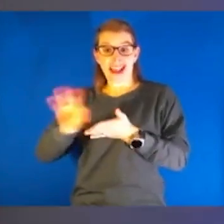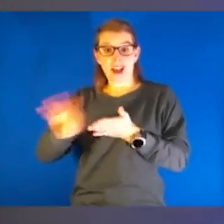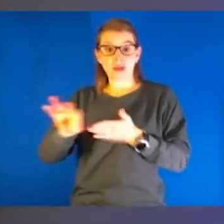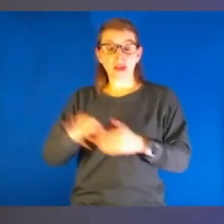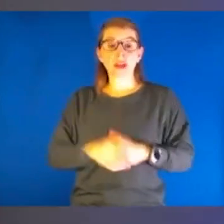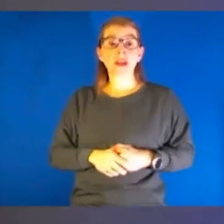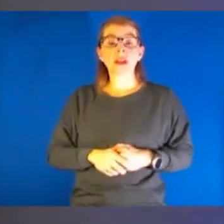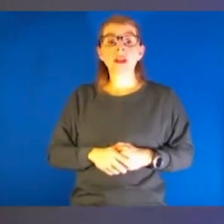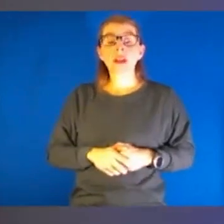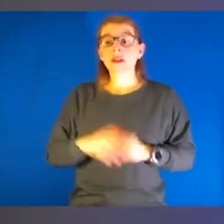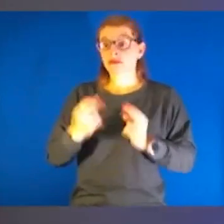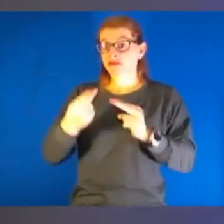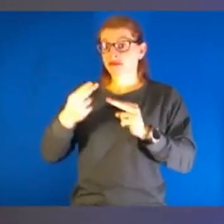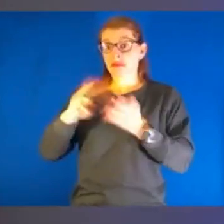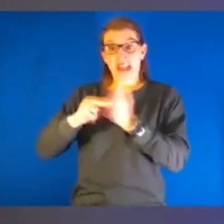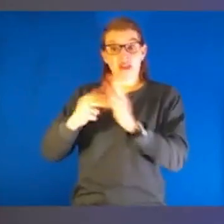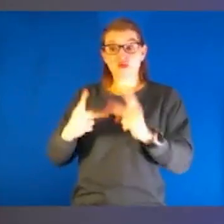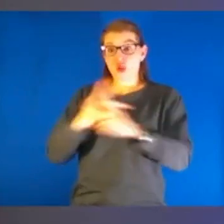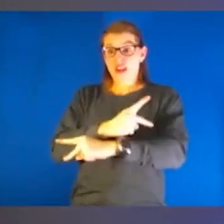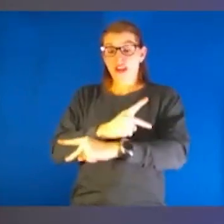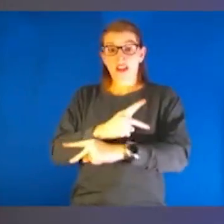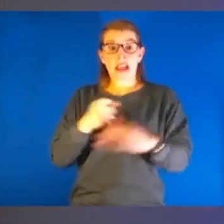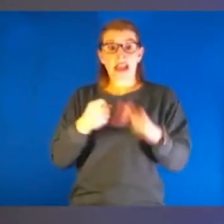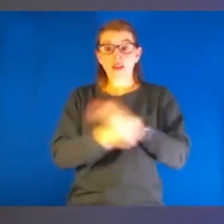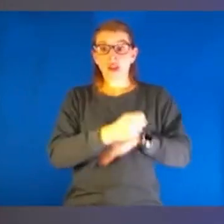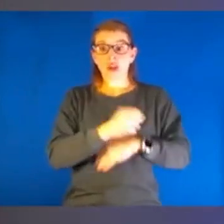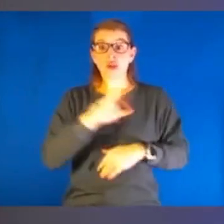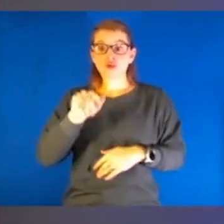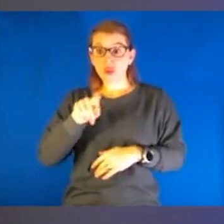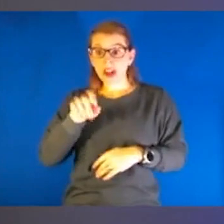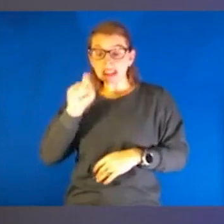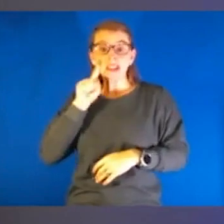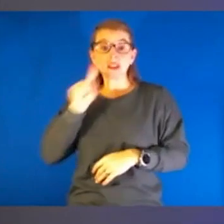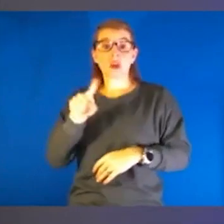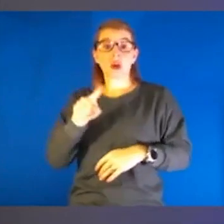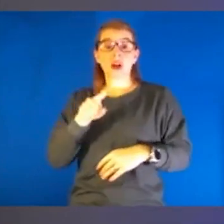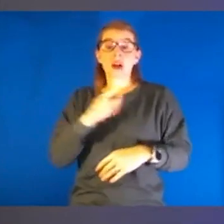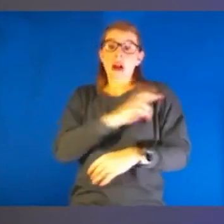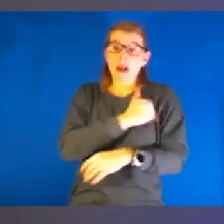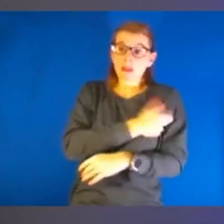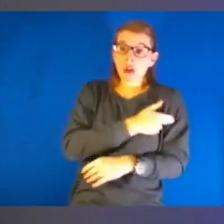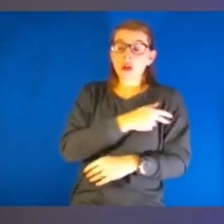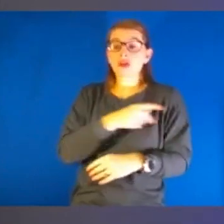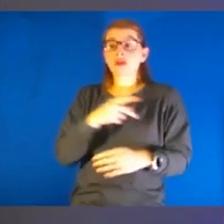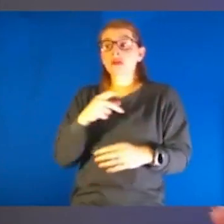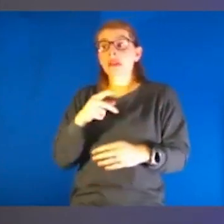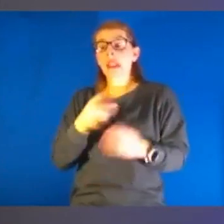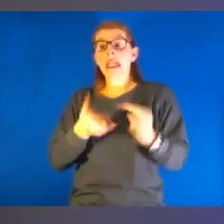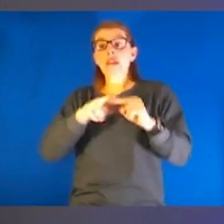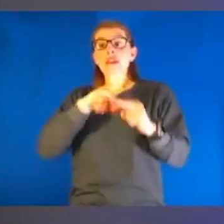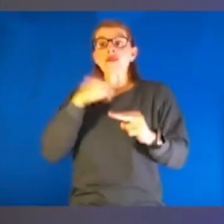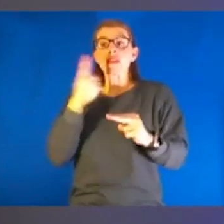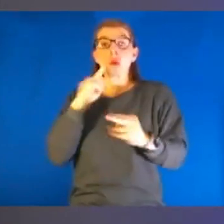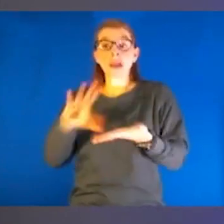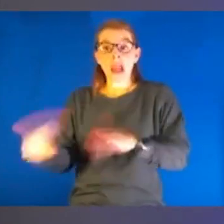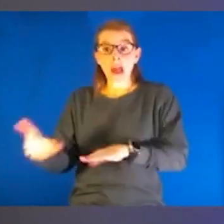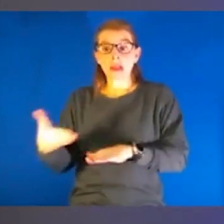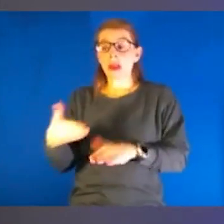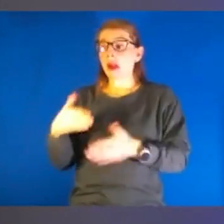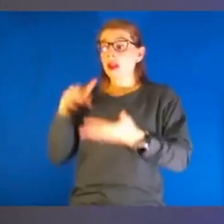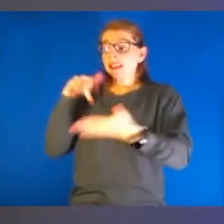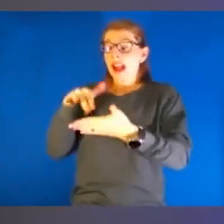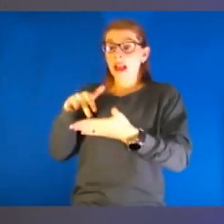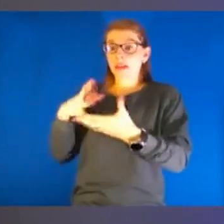Increased hospitalization rates, increased rates of mechanical ventilation, increased risk of death. It's been proven in multiple studies. KU participated